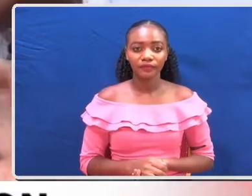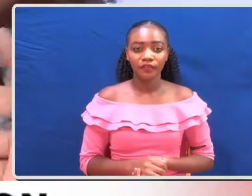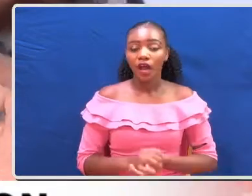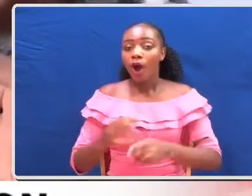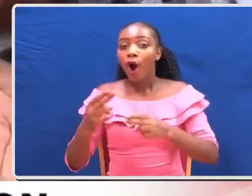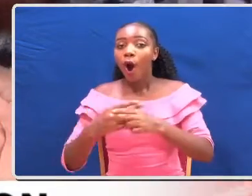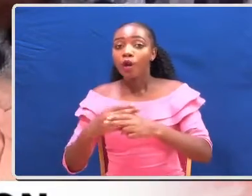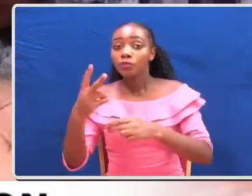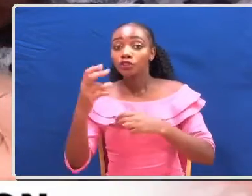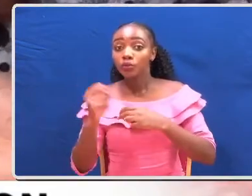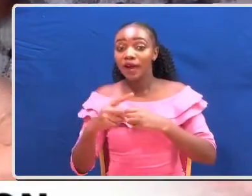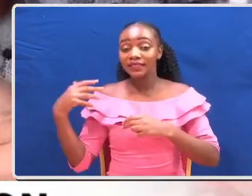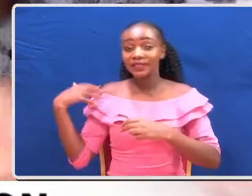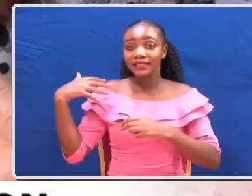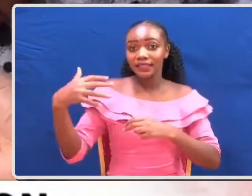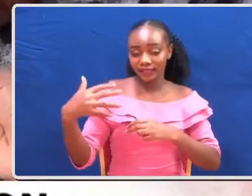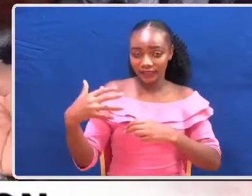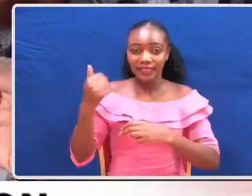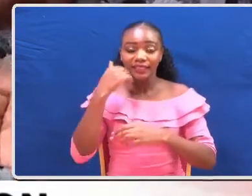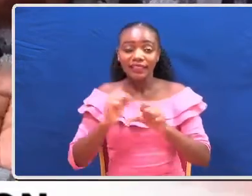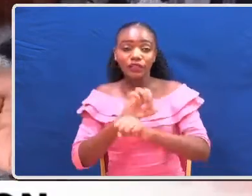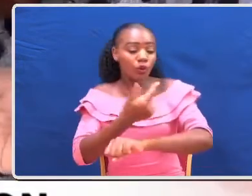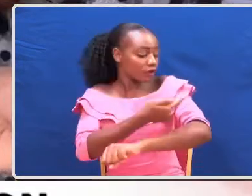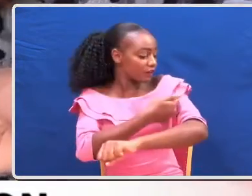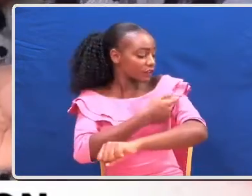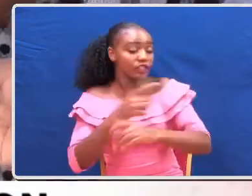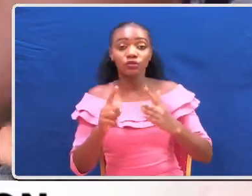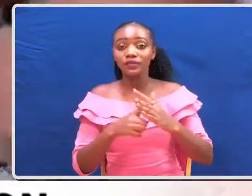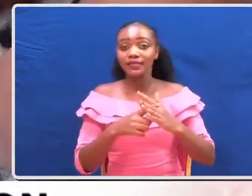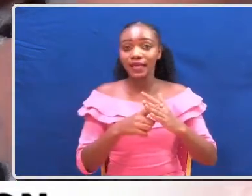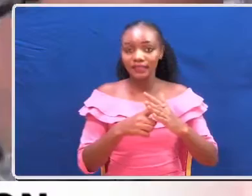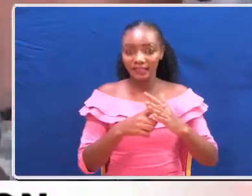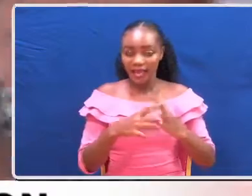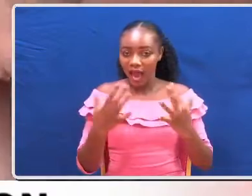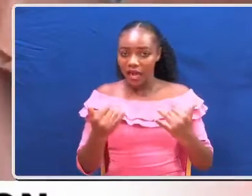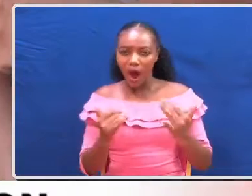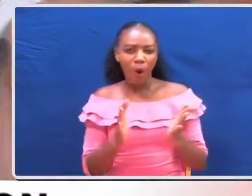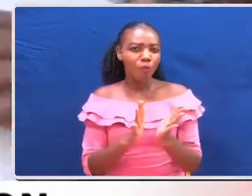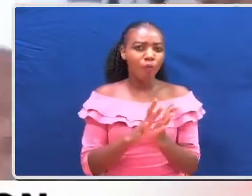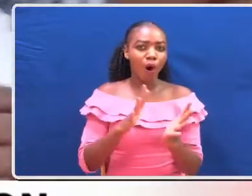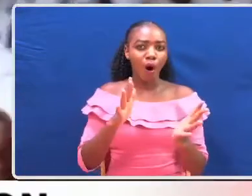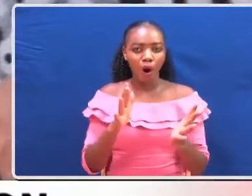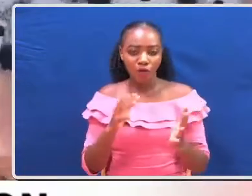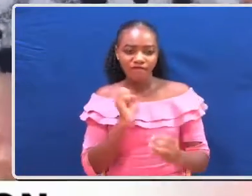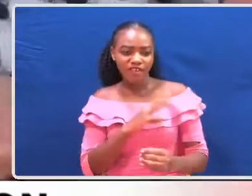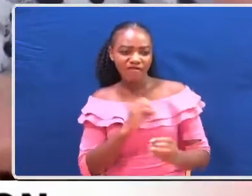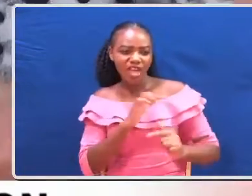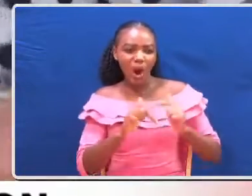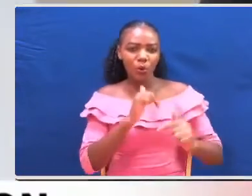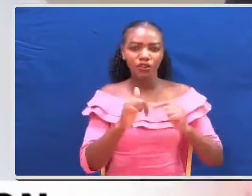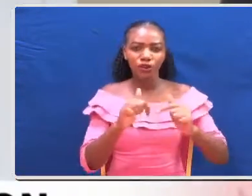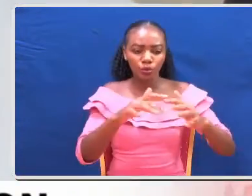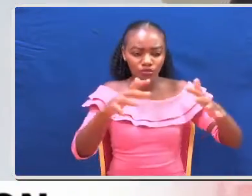Close to 2 months since the onset of the COVID-19 vaccination exercise, more and more fear seems to continue to surround